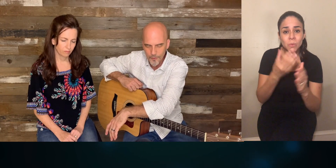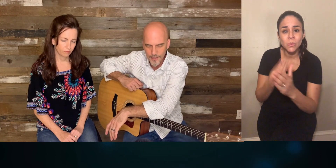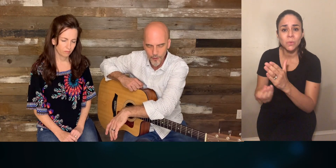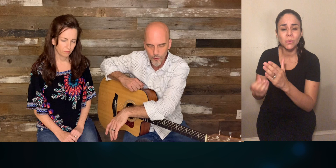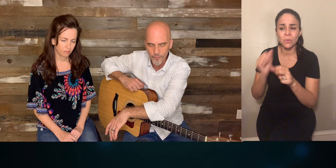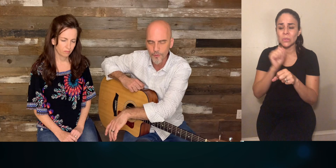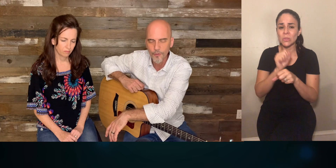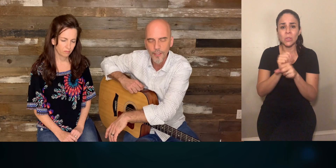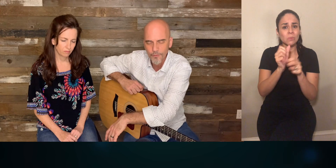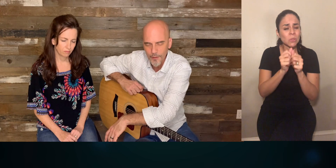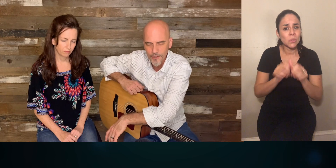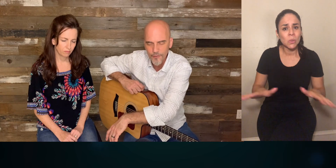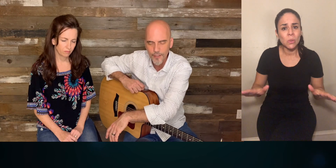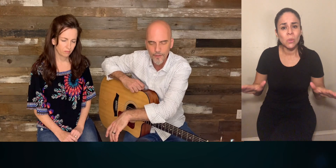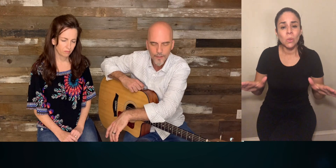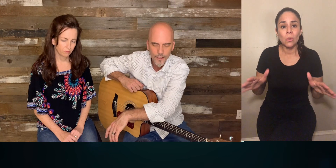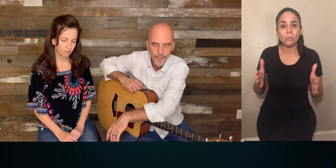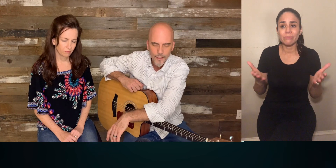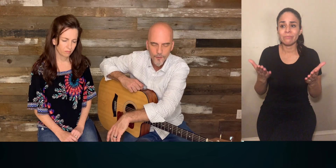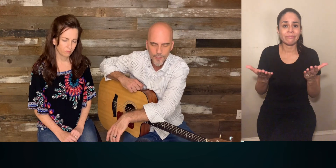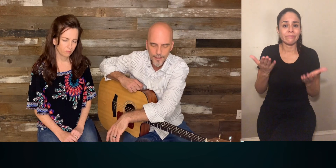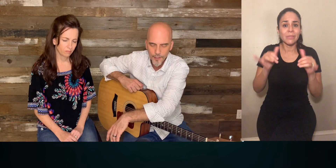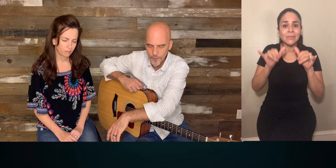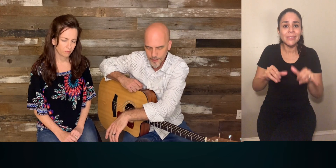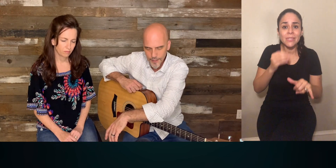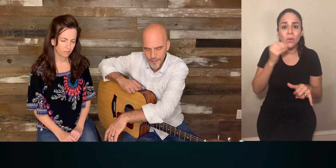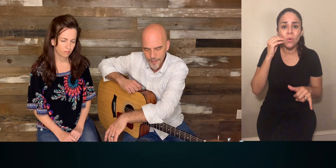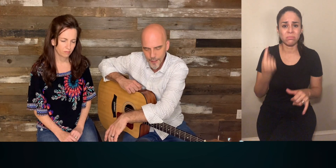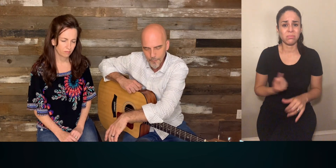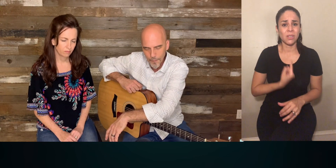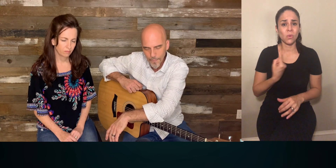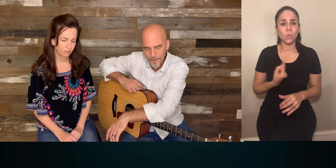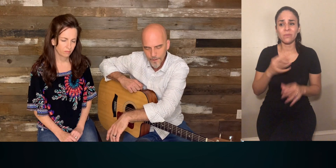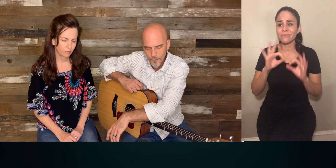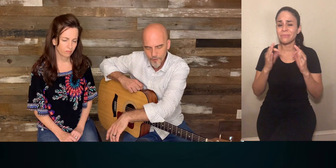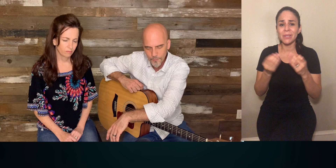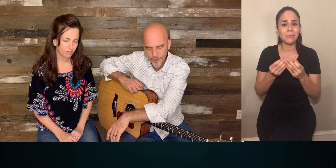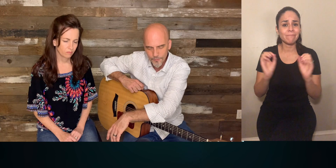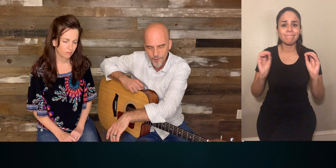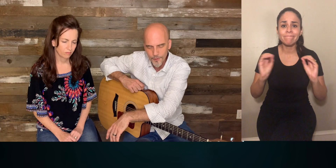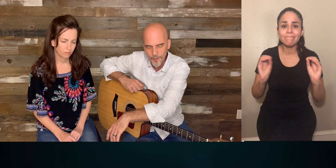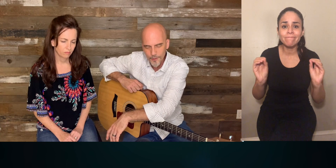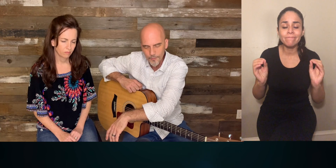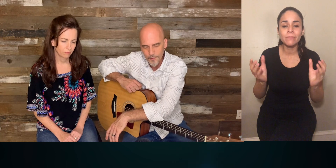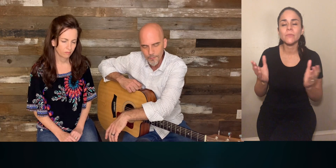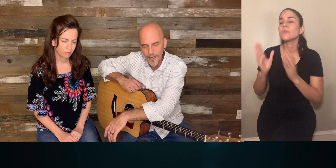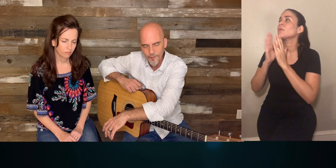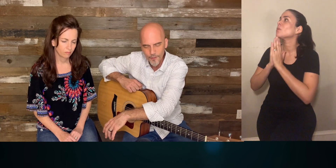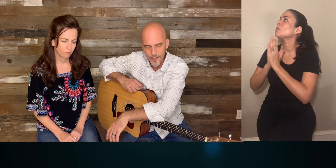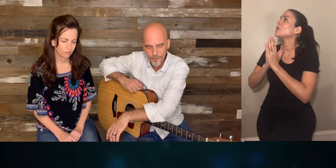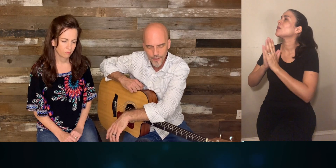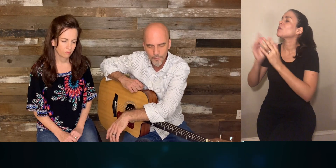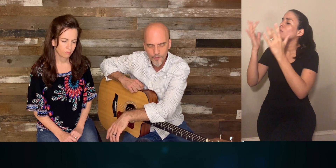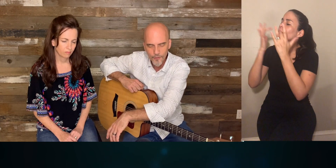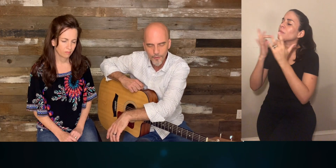just lonely at home who don't have families together to be together with. And we just pray for your compassion